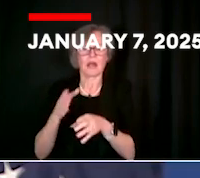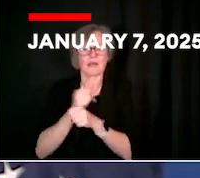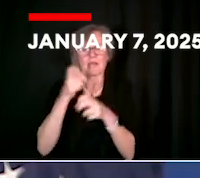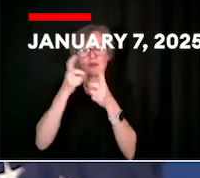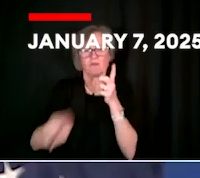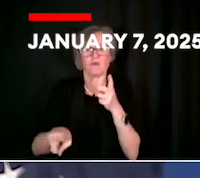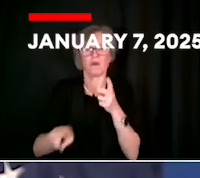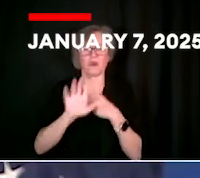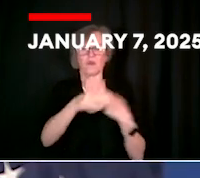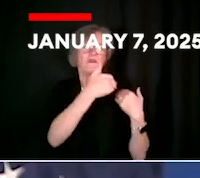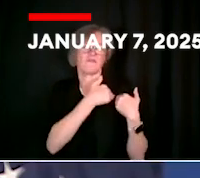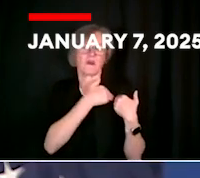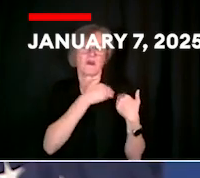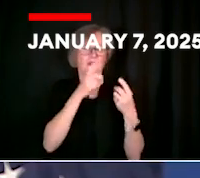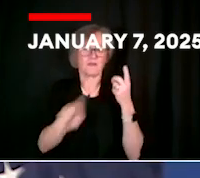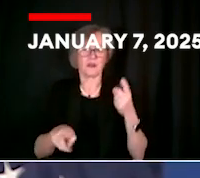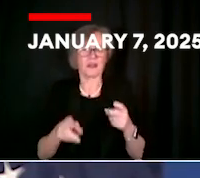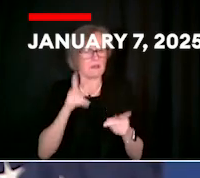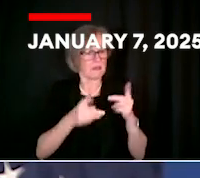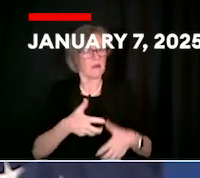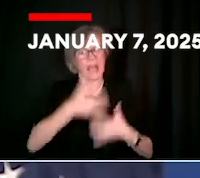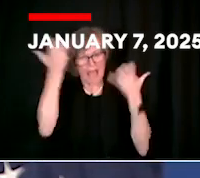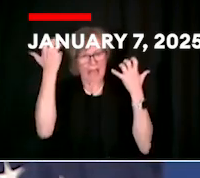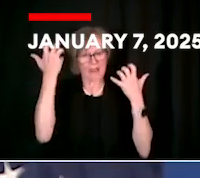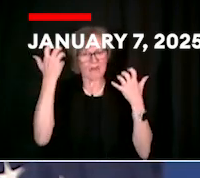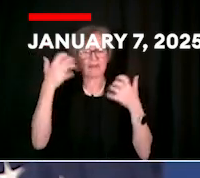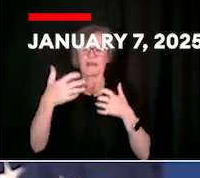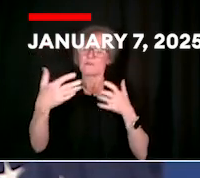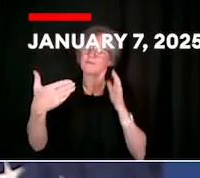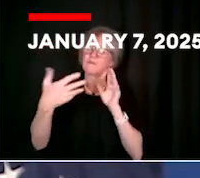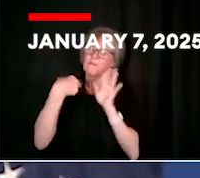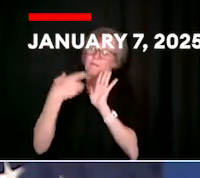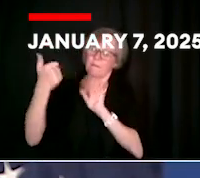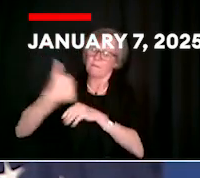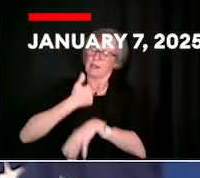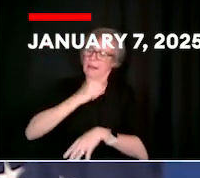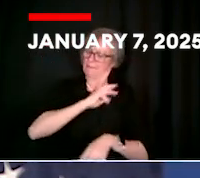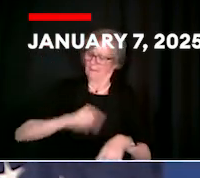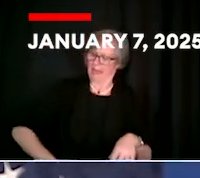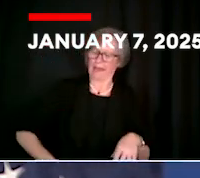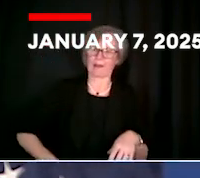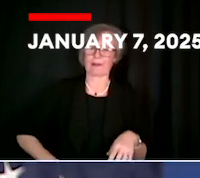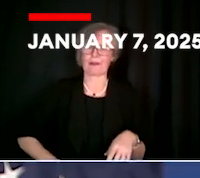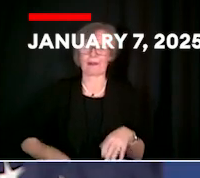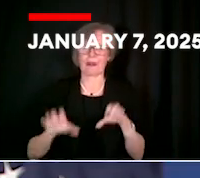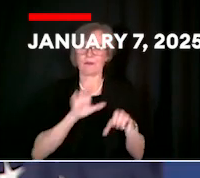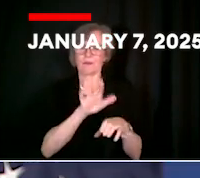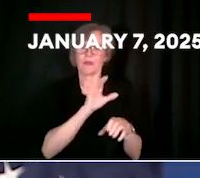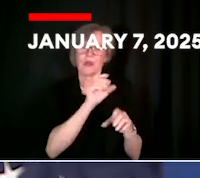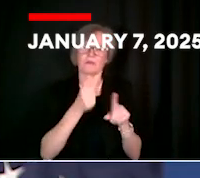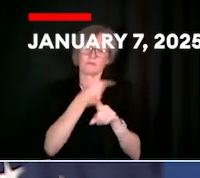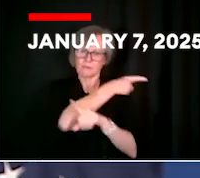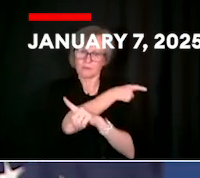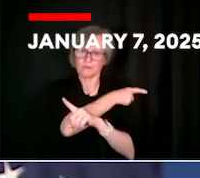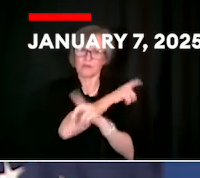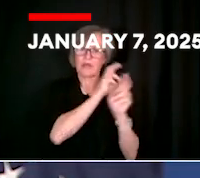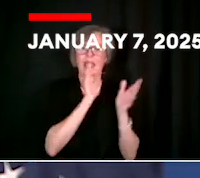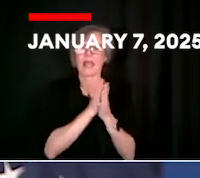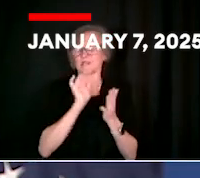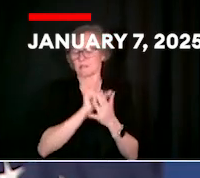your fault, Eric. When people get angry, it's the mayor. Let them, when they do their off topics, ask them that